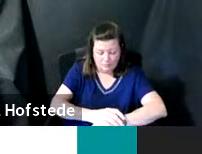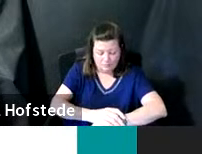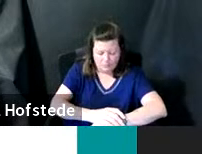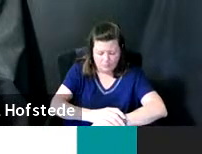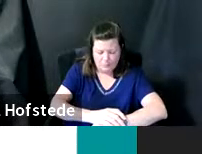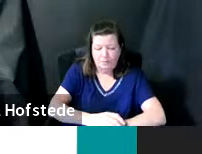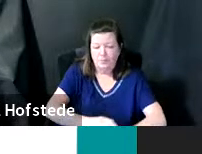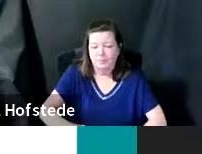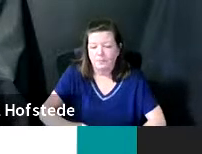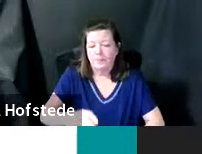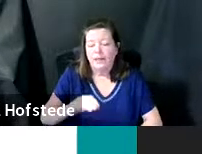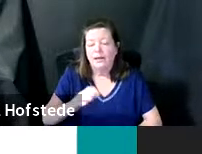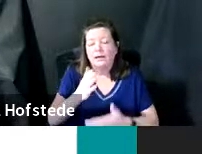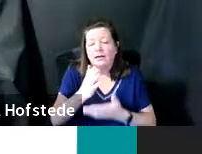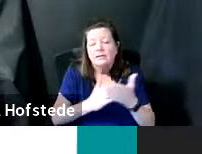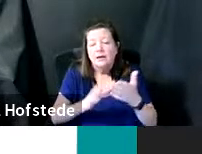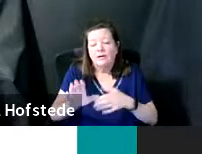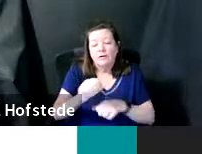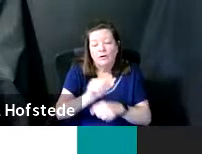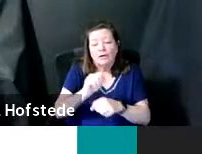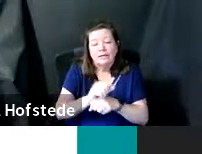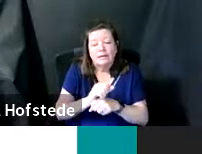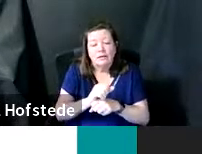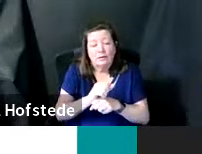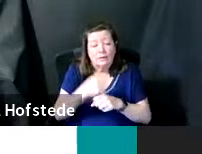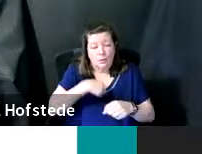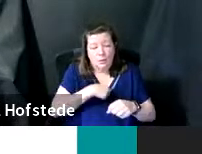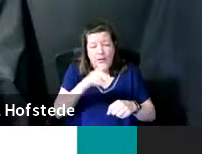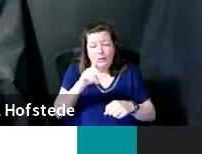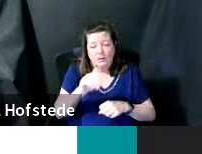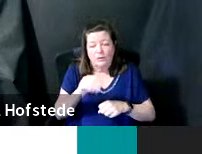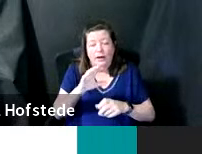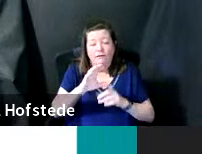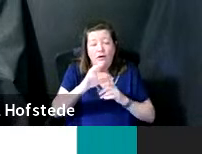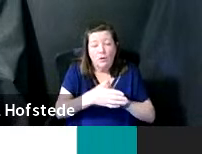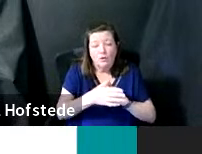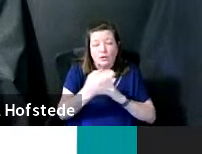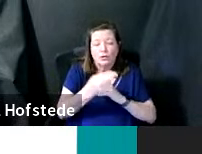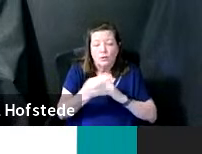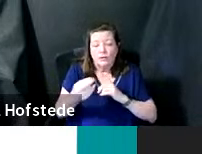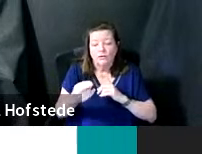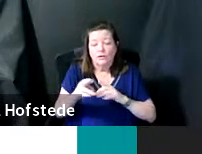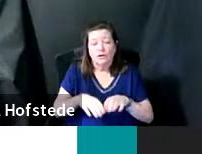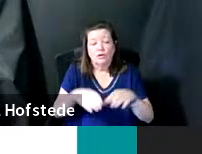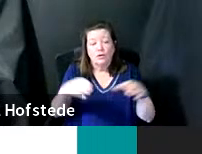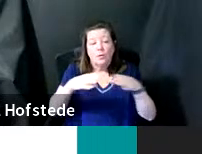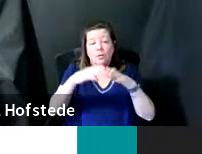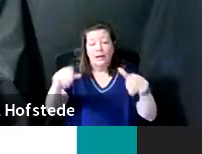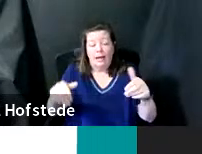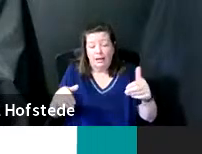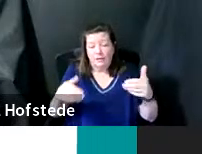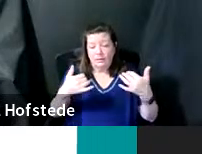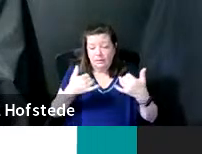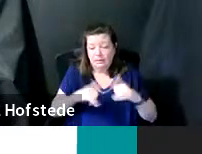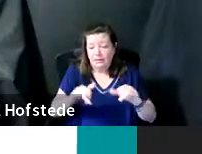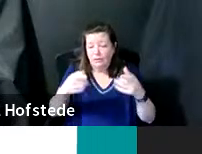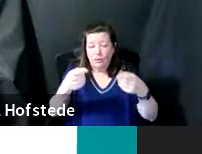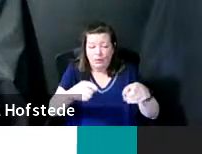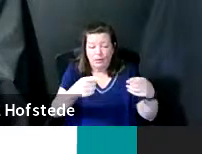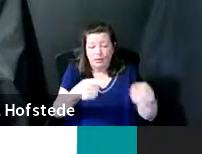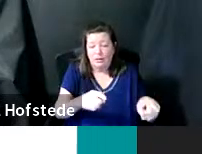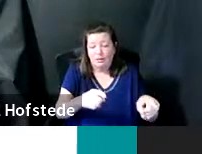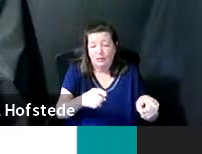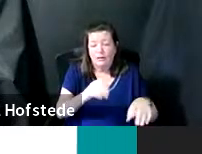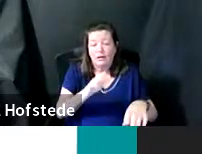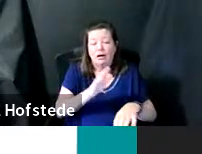to folks that some of your constituents, that we do have a cultural resources open house still going on